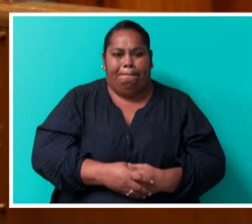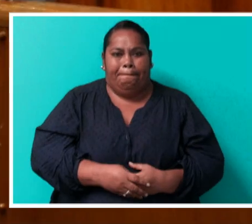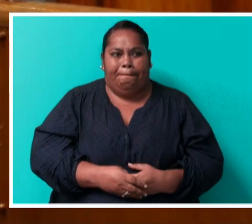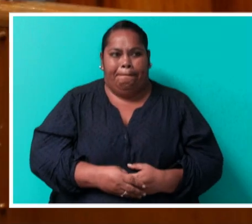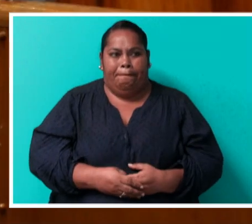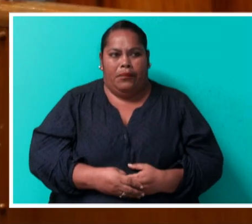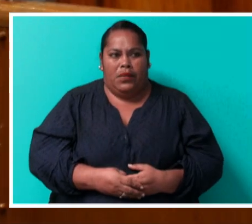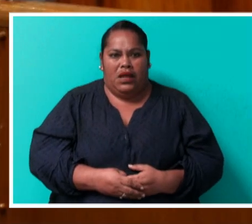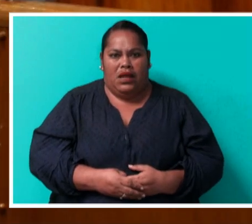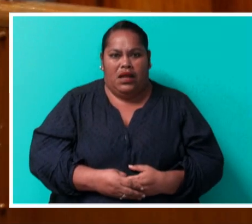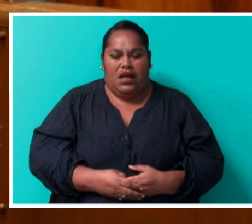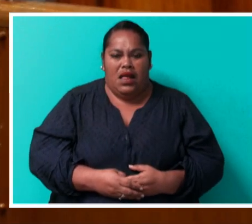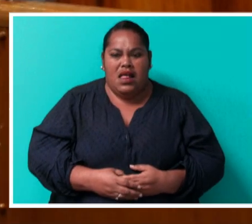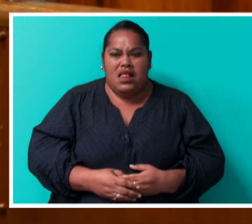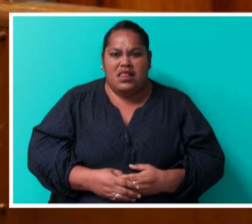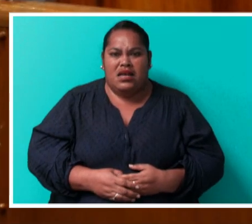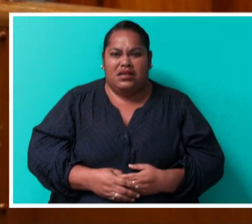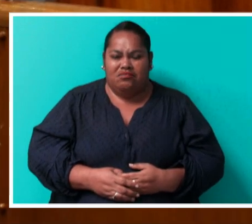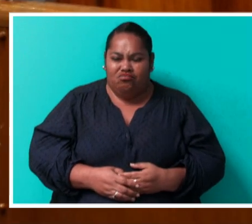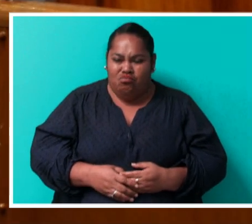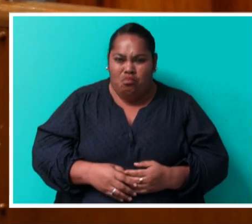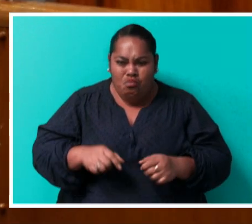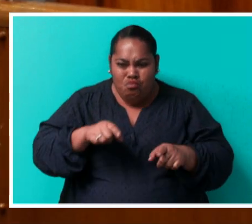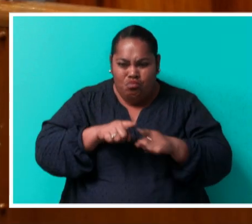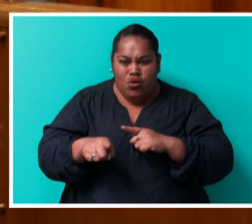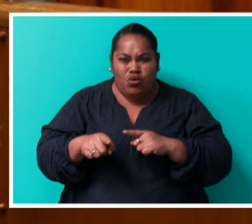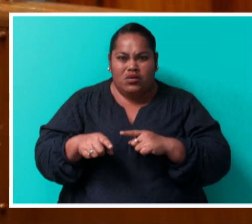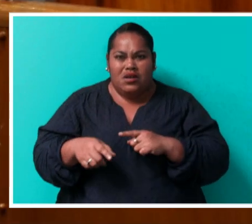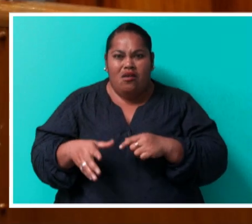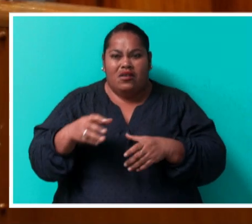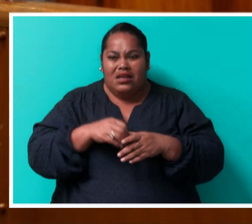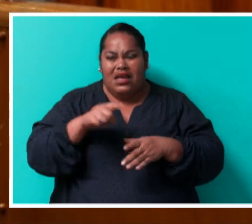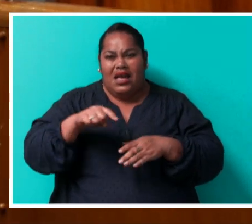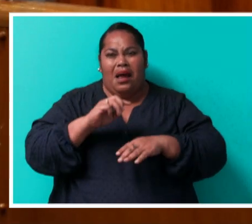have severely impacted our security resources in the maritime space.